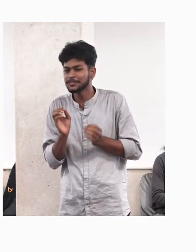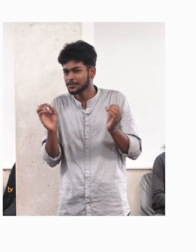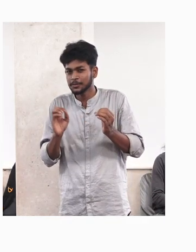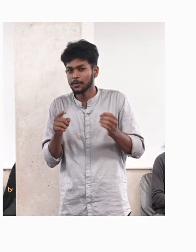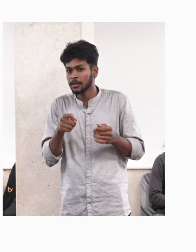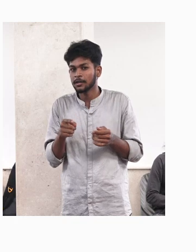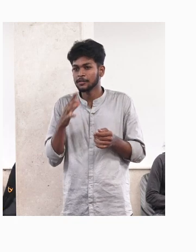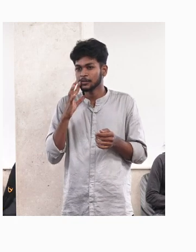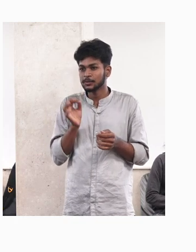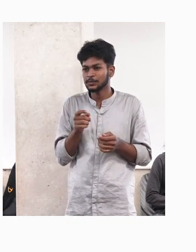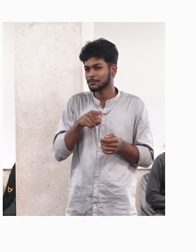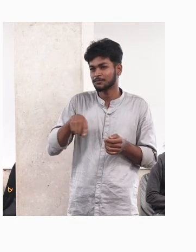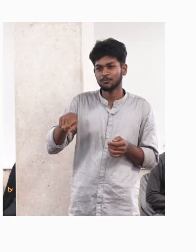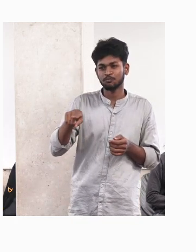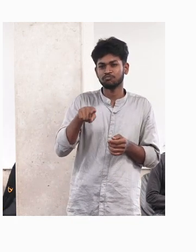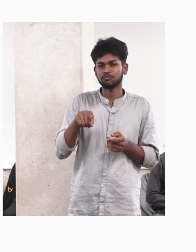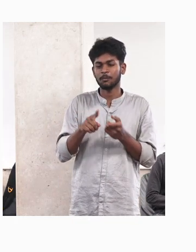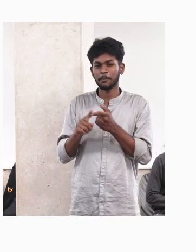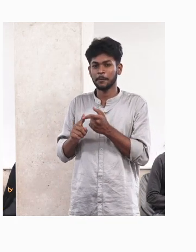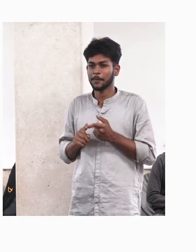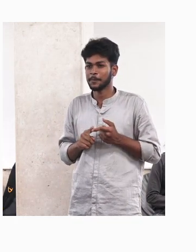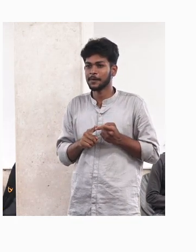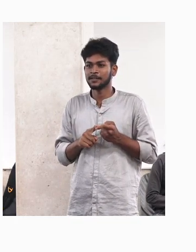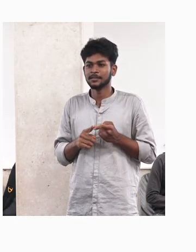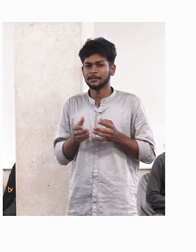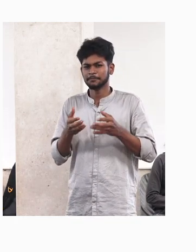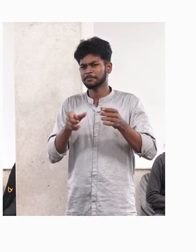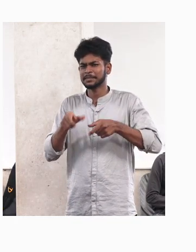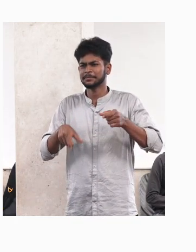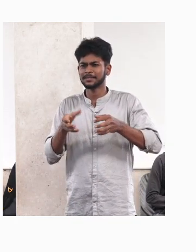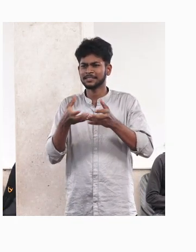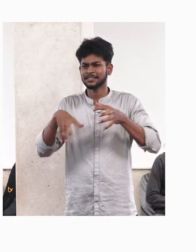really a humanistic approach, because are simple things apparently, but